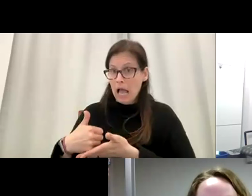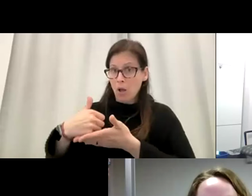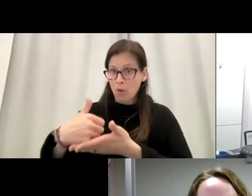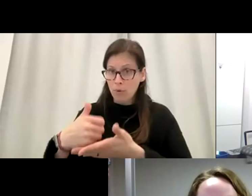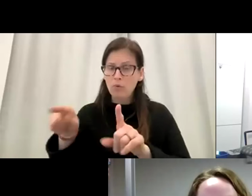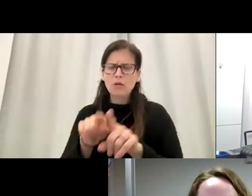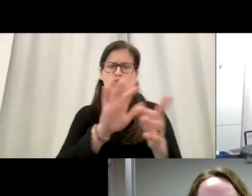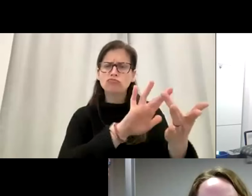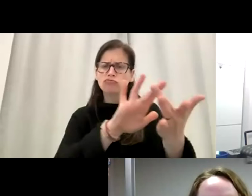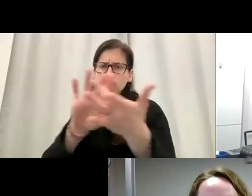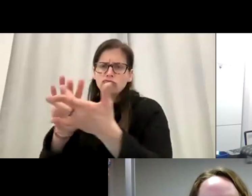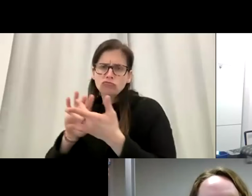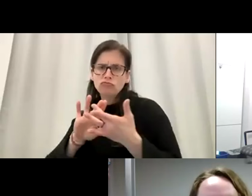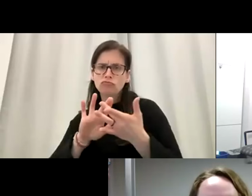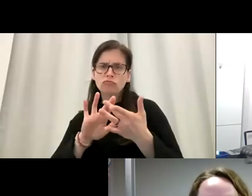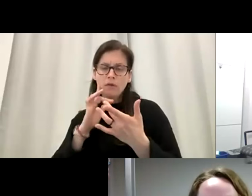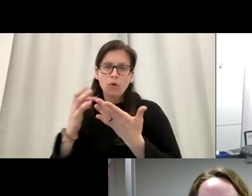reach out to folks to garner support?